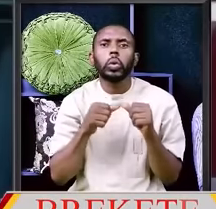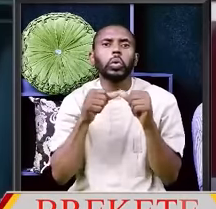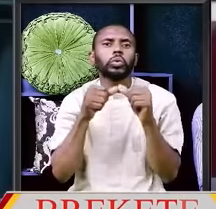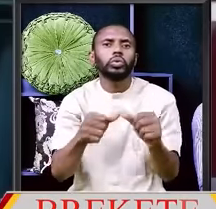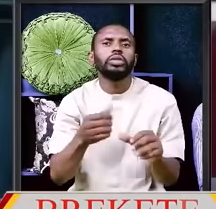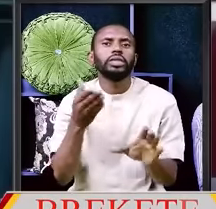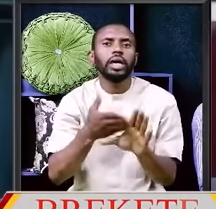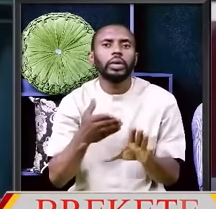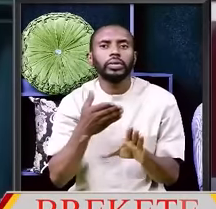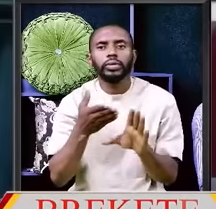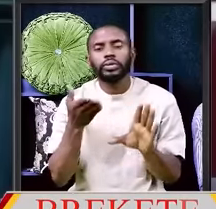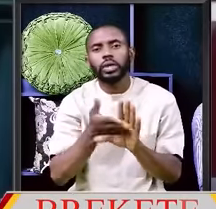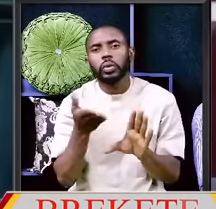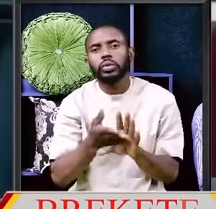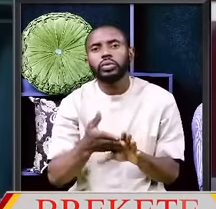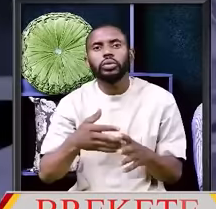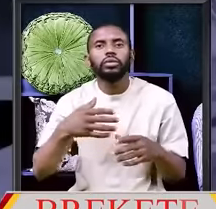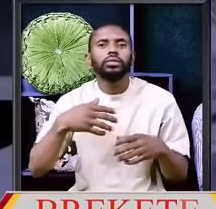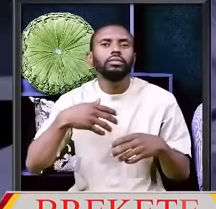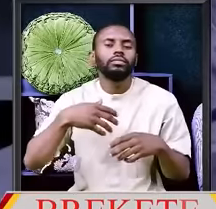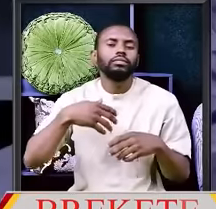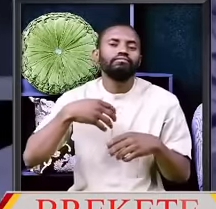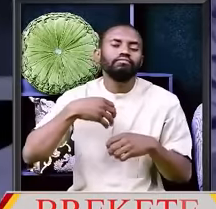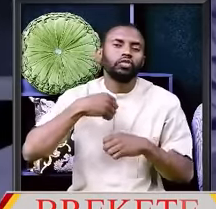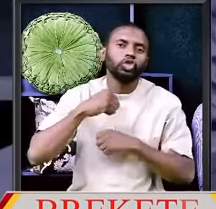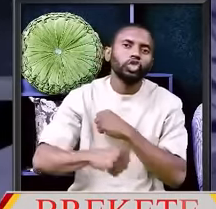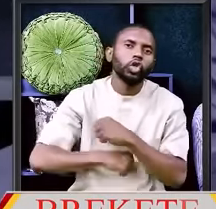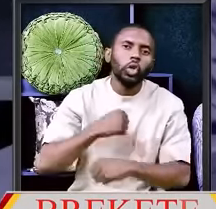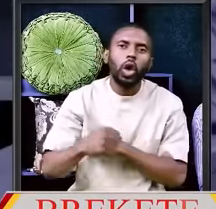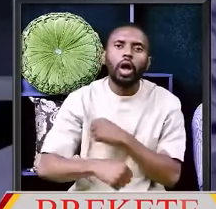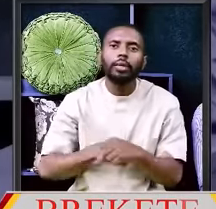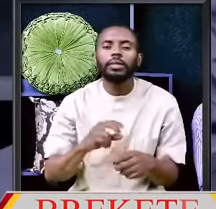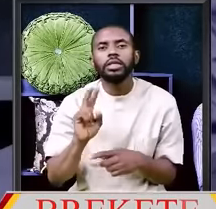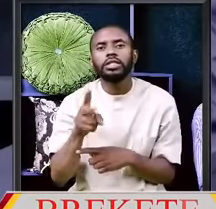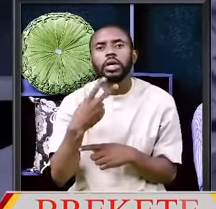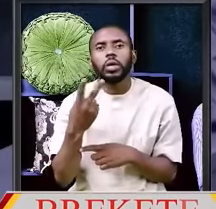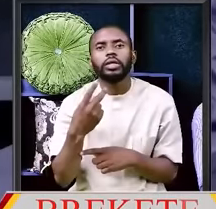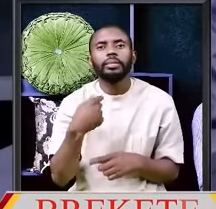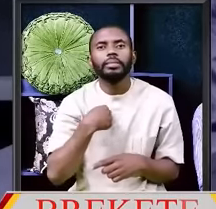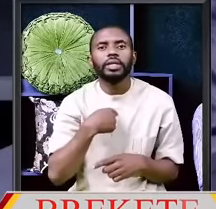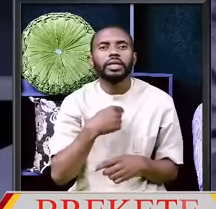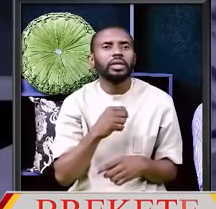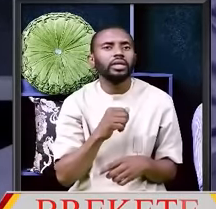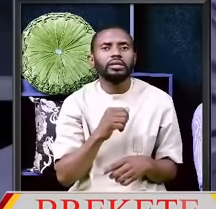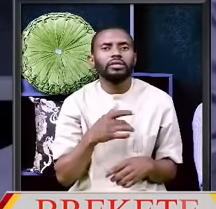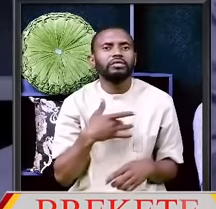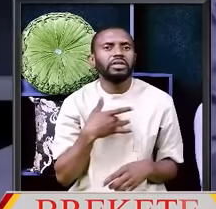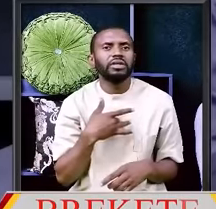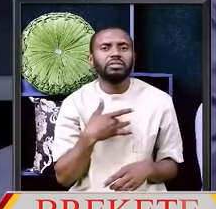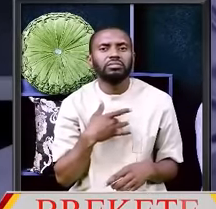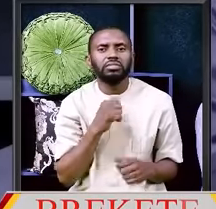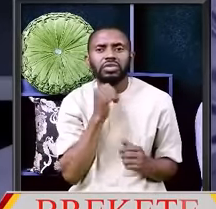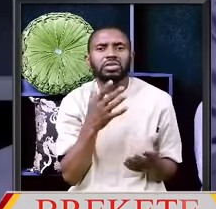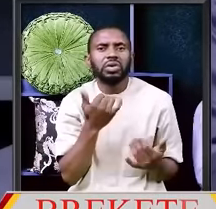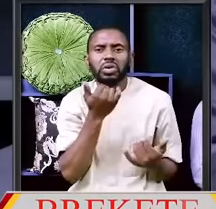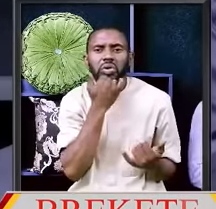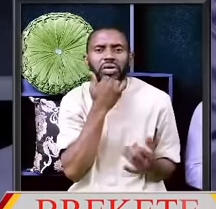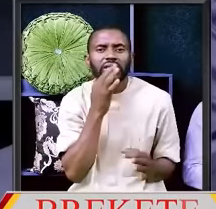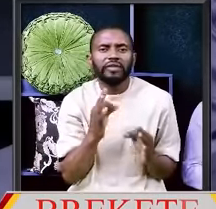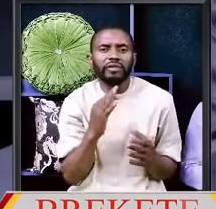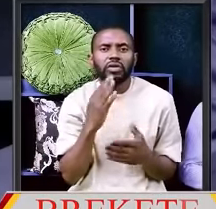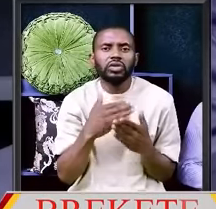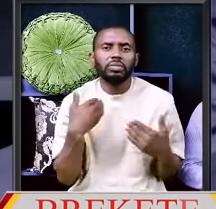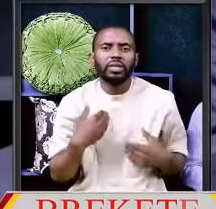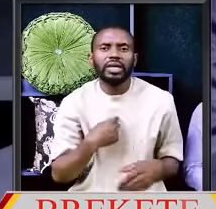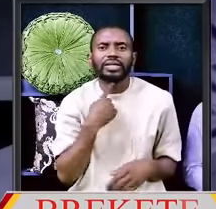psychological torture. That now one. Then the second one be say, I no see anything where they wrong in somebody saying, I won't